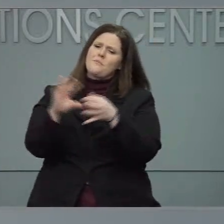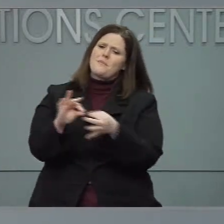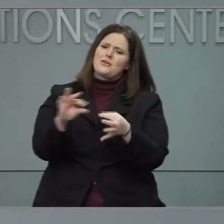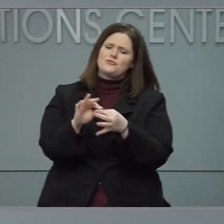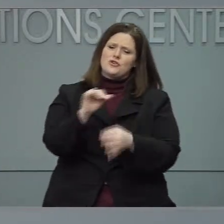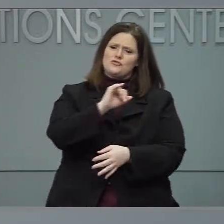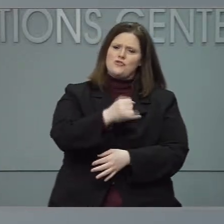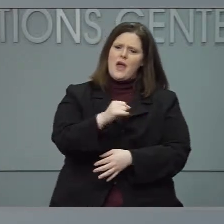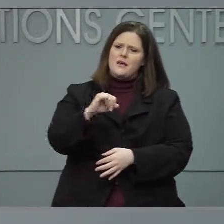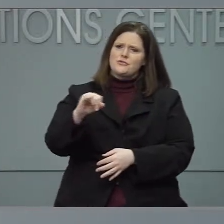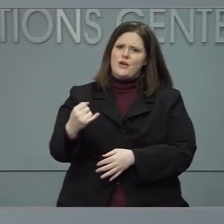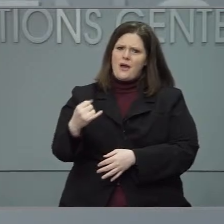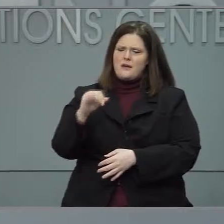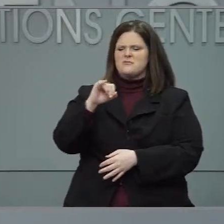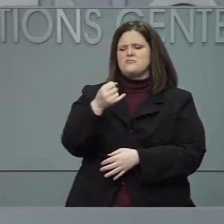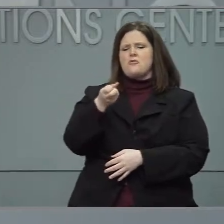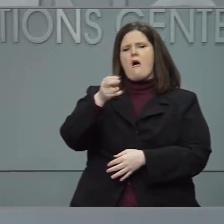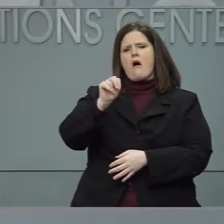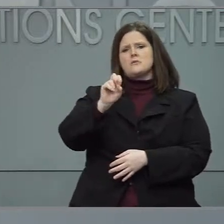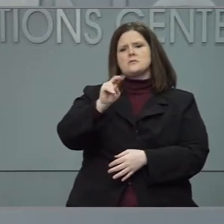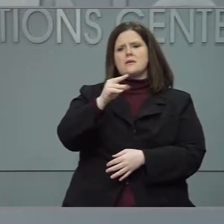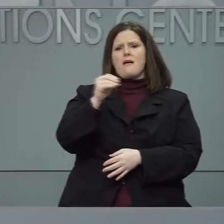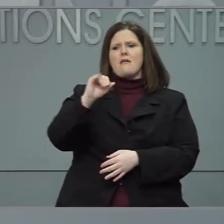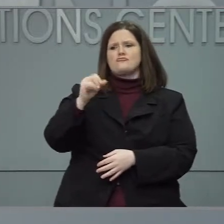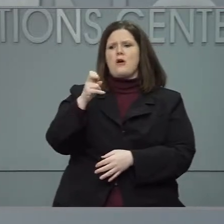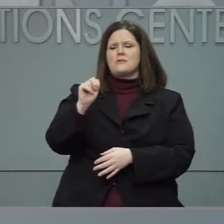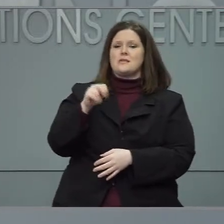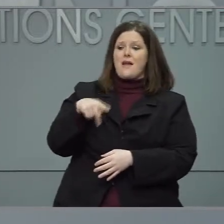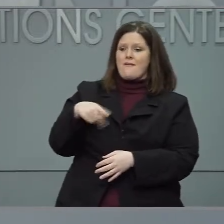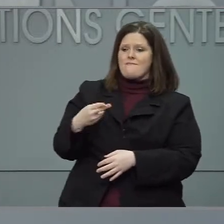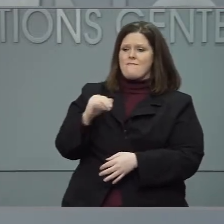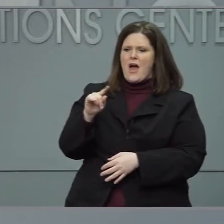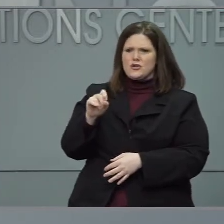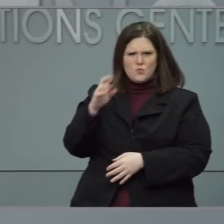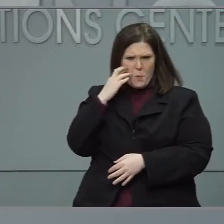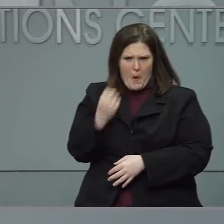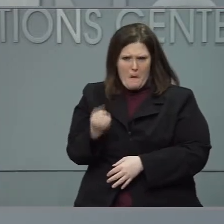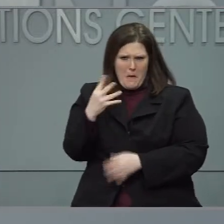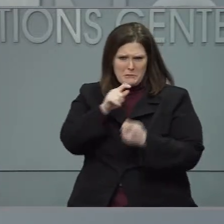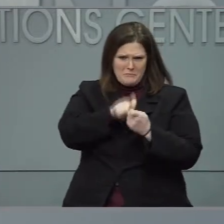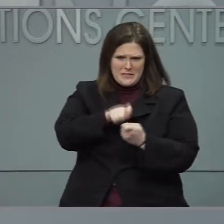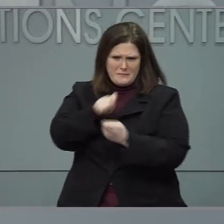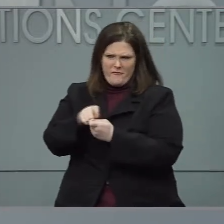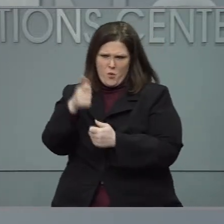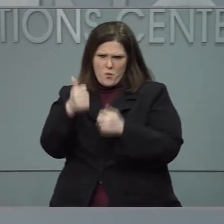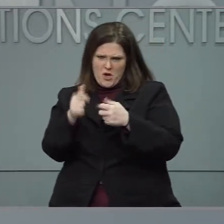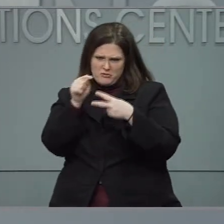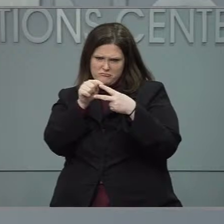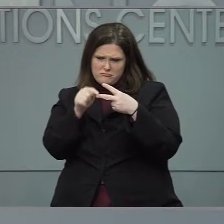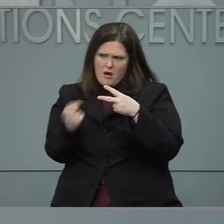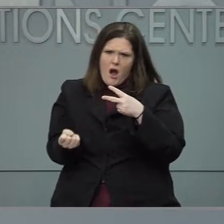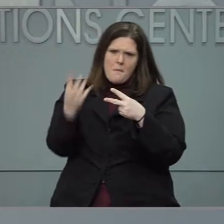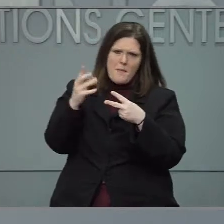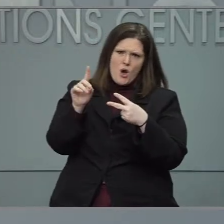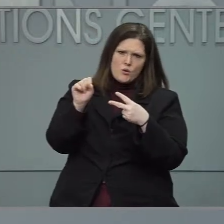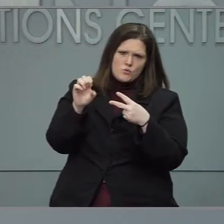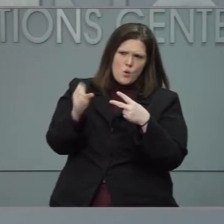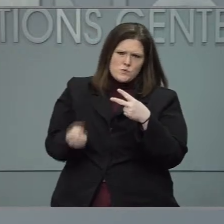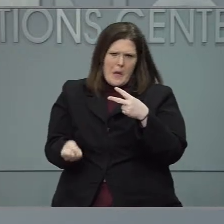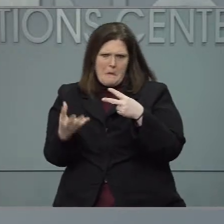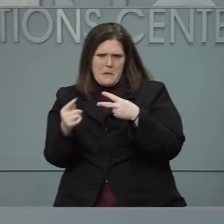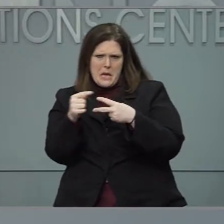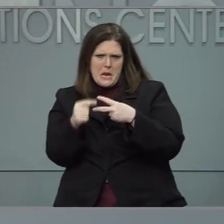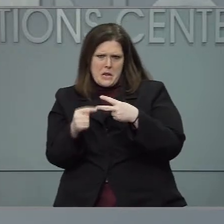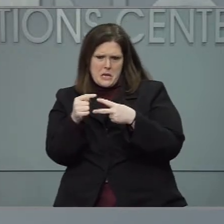the J&J vaccine and Pfizer. Do you have numbers on exactly how many doses of the Johnson & Johnson